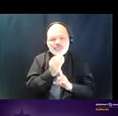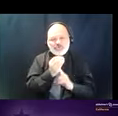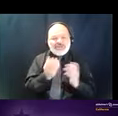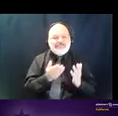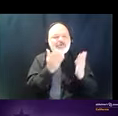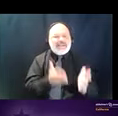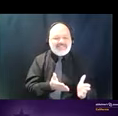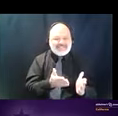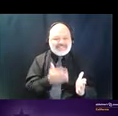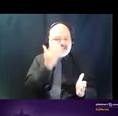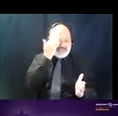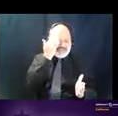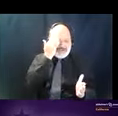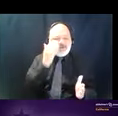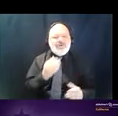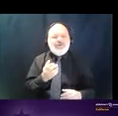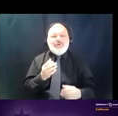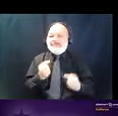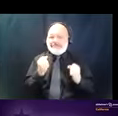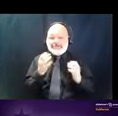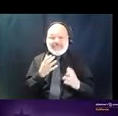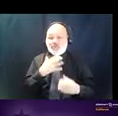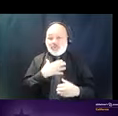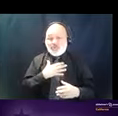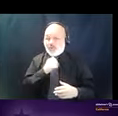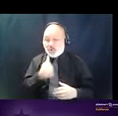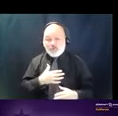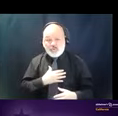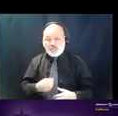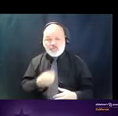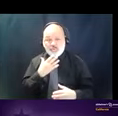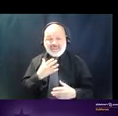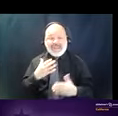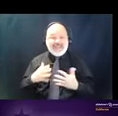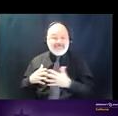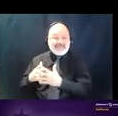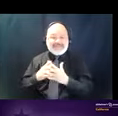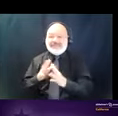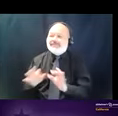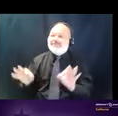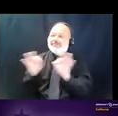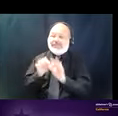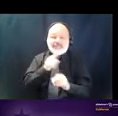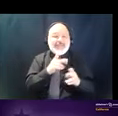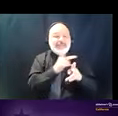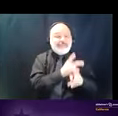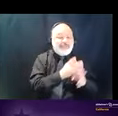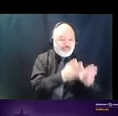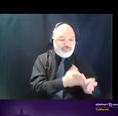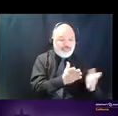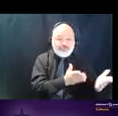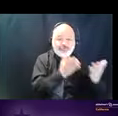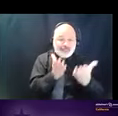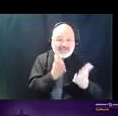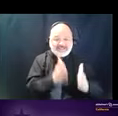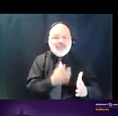providers. An overwhelming majority of non-white Americans say it's important for Alzheimer's and dementia care providers to understand ethnic